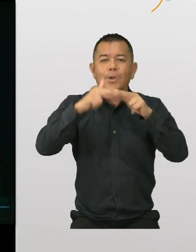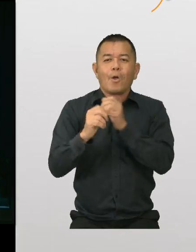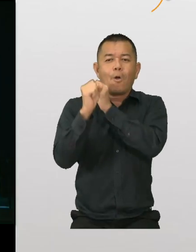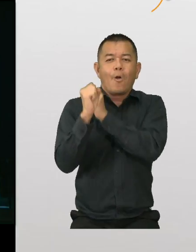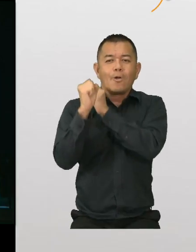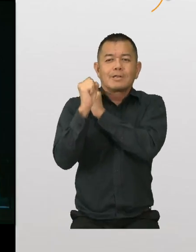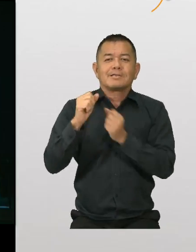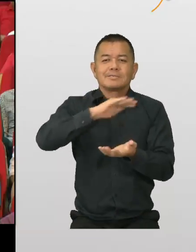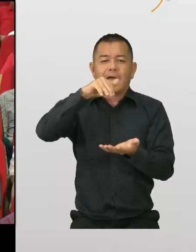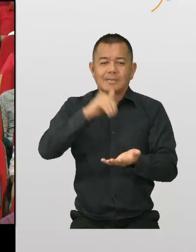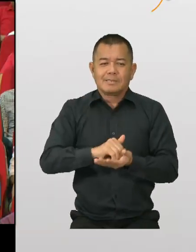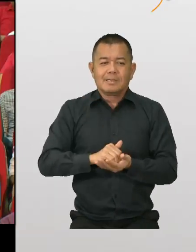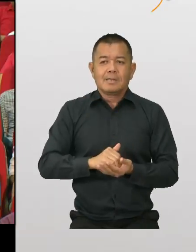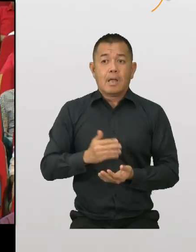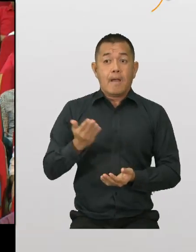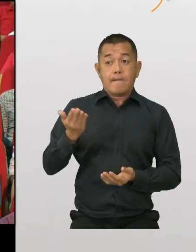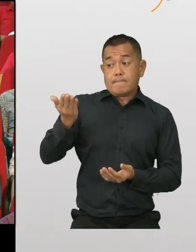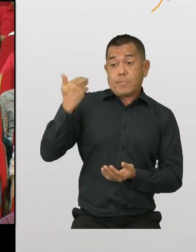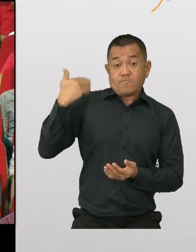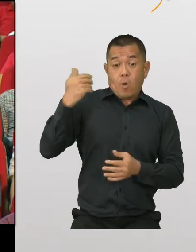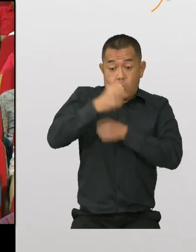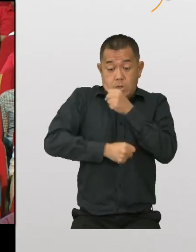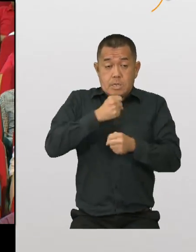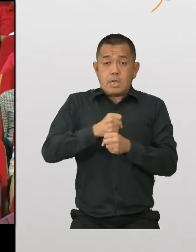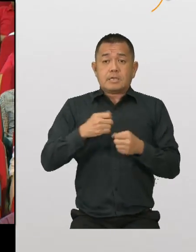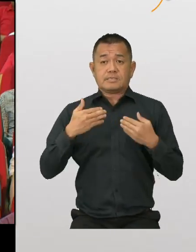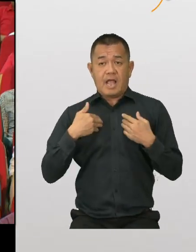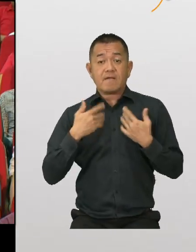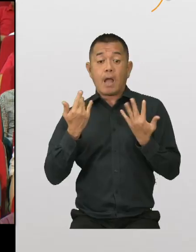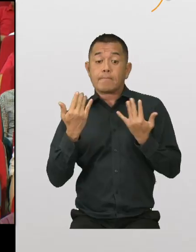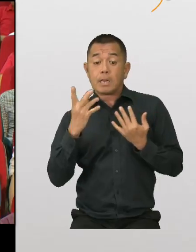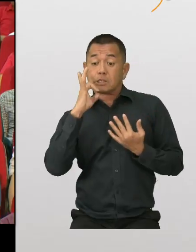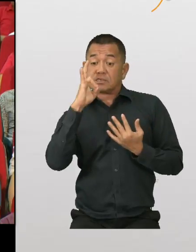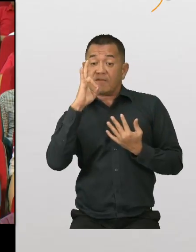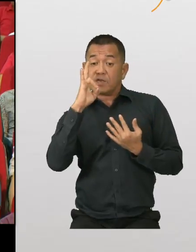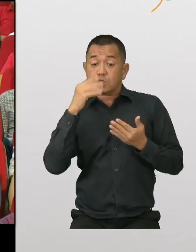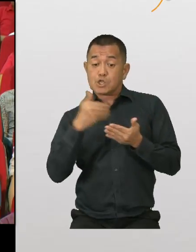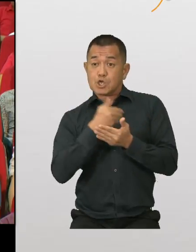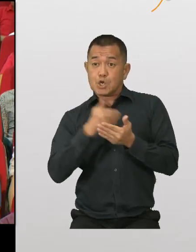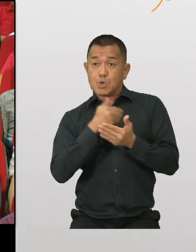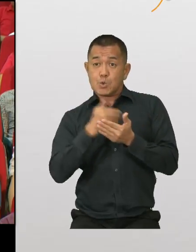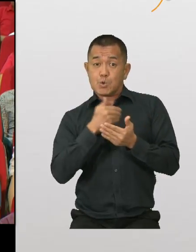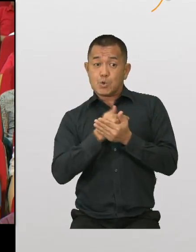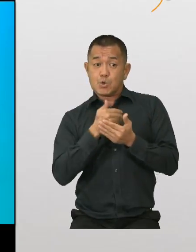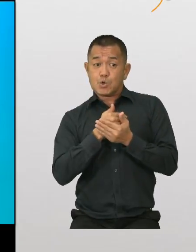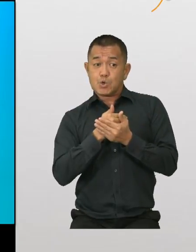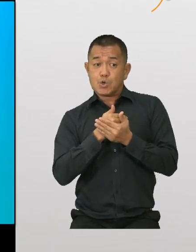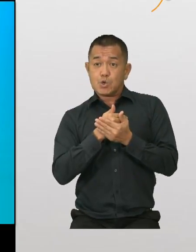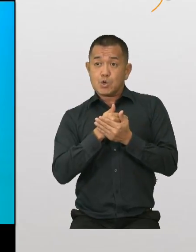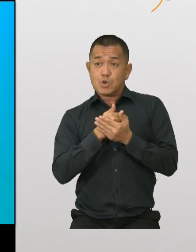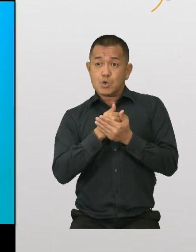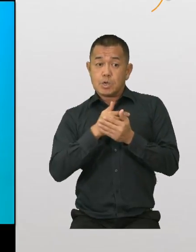In the past few years, government has built 7 new centres and 13 more are on the